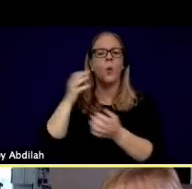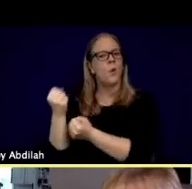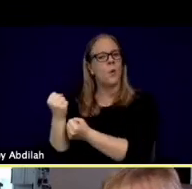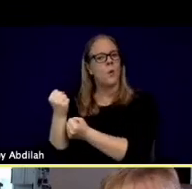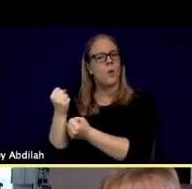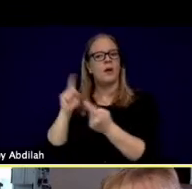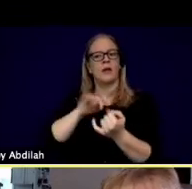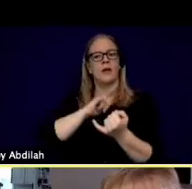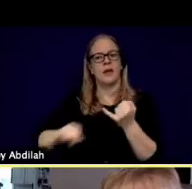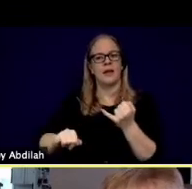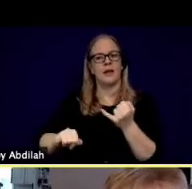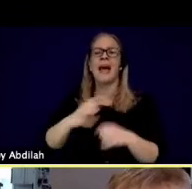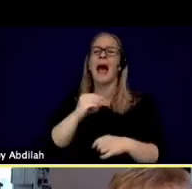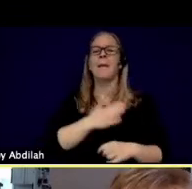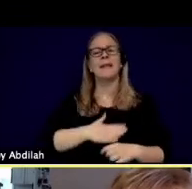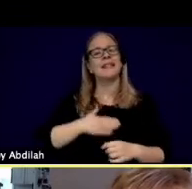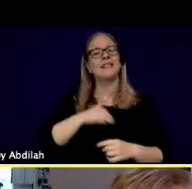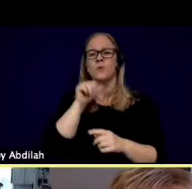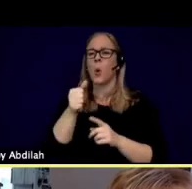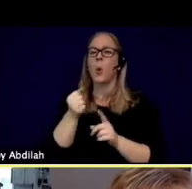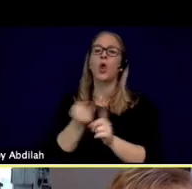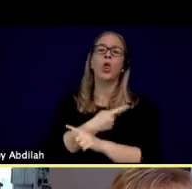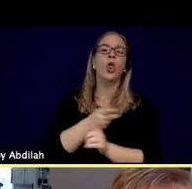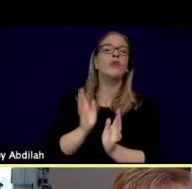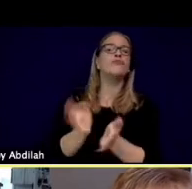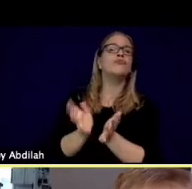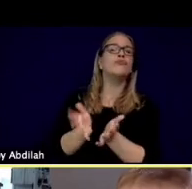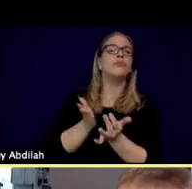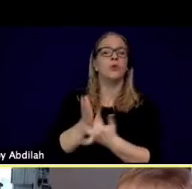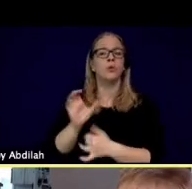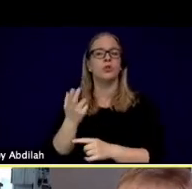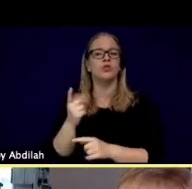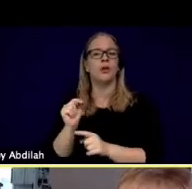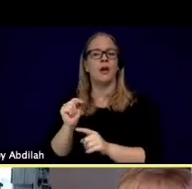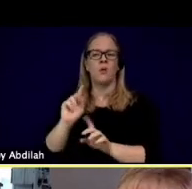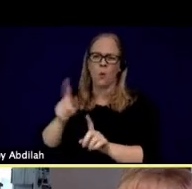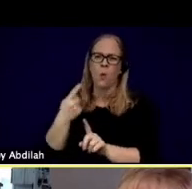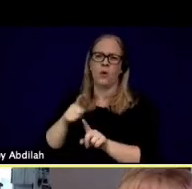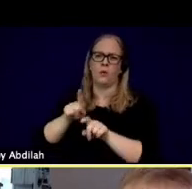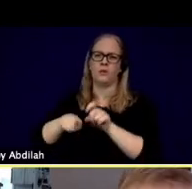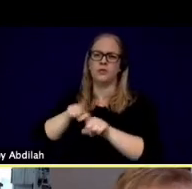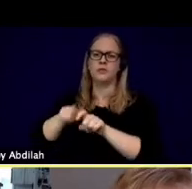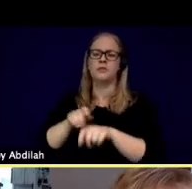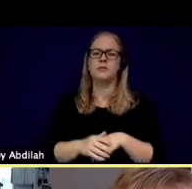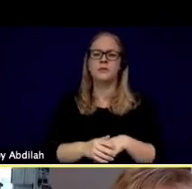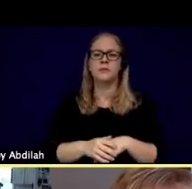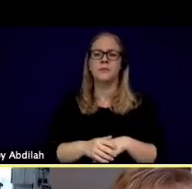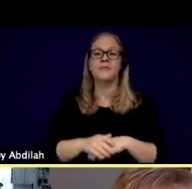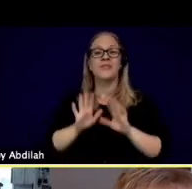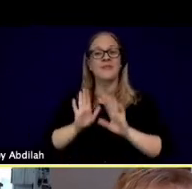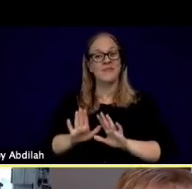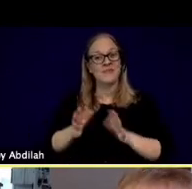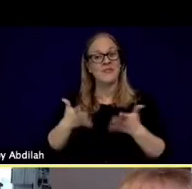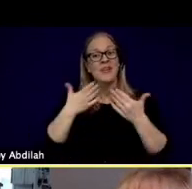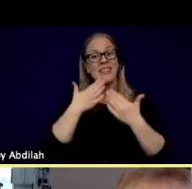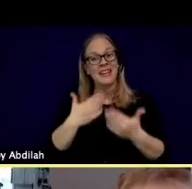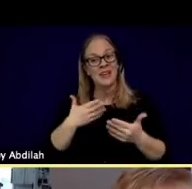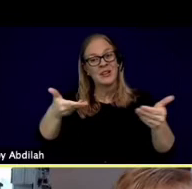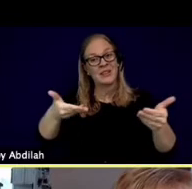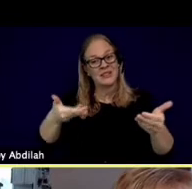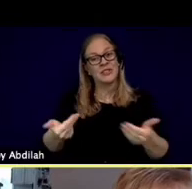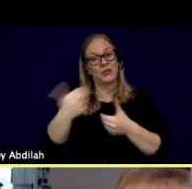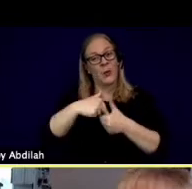chat feature for anything other than questions. And so with that, I'd like you to join me in welcoming Larry